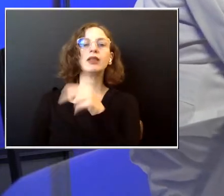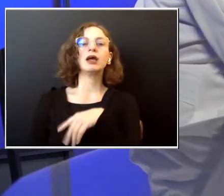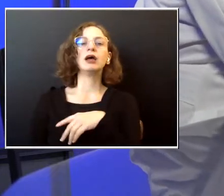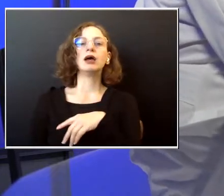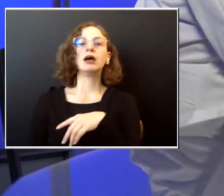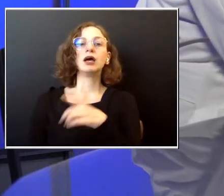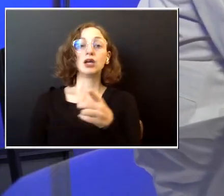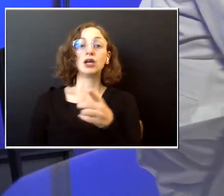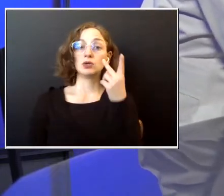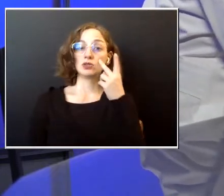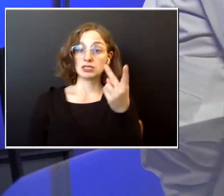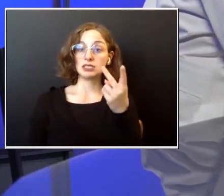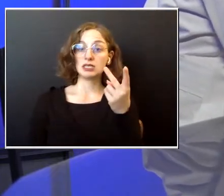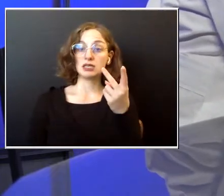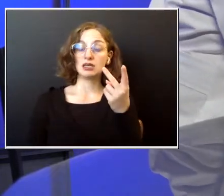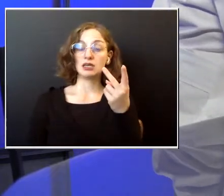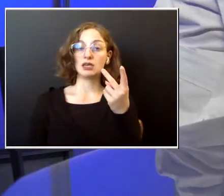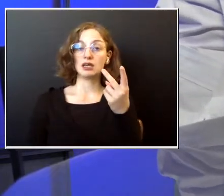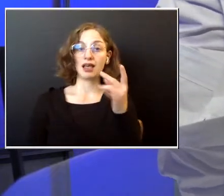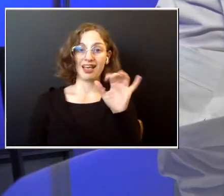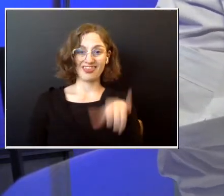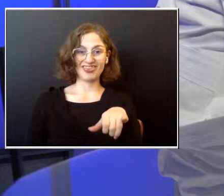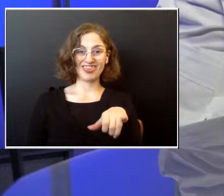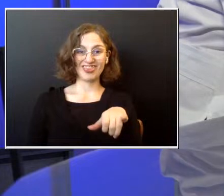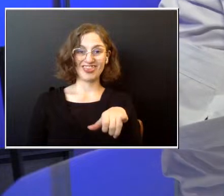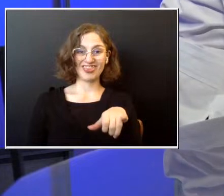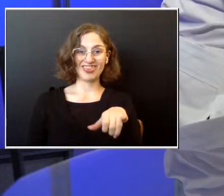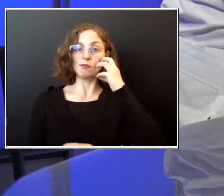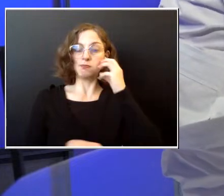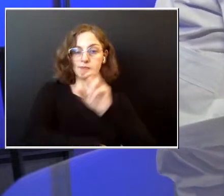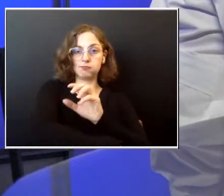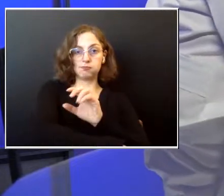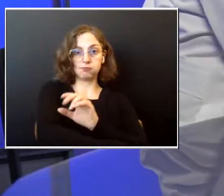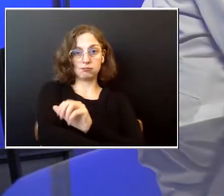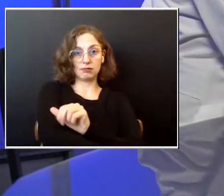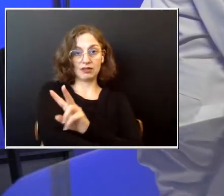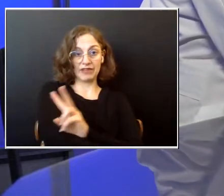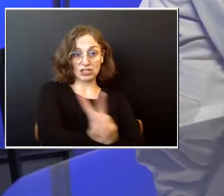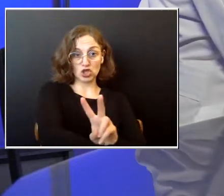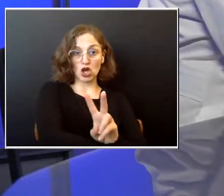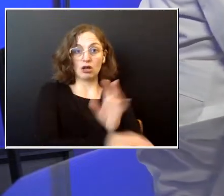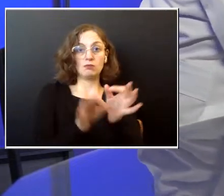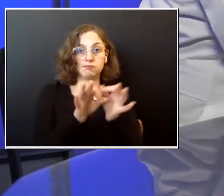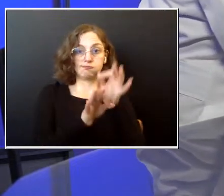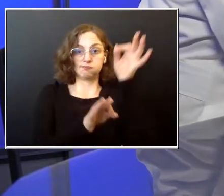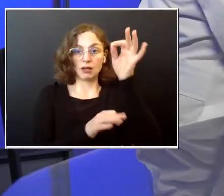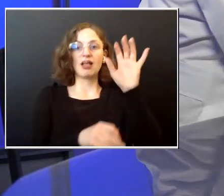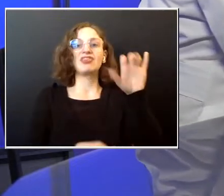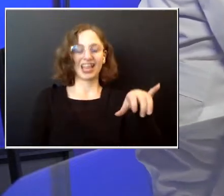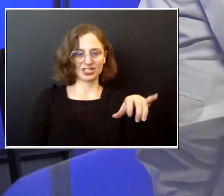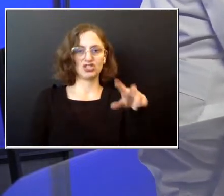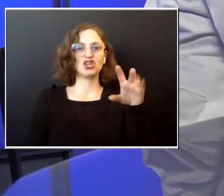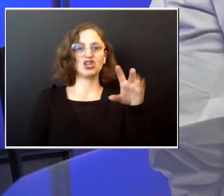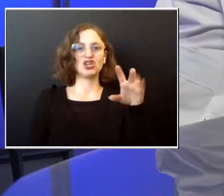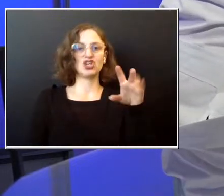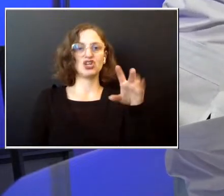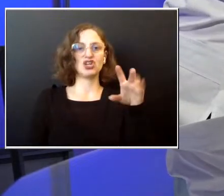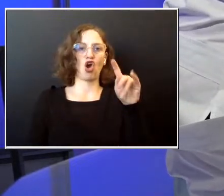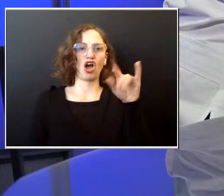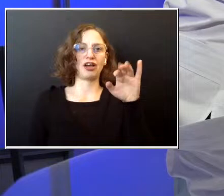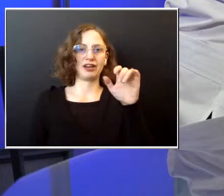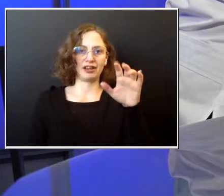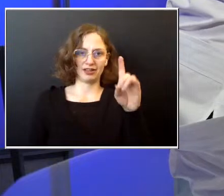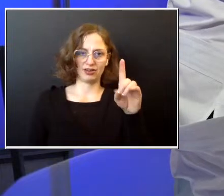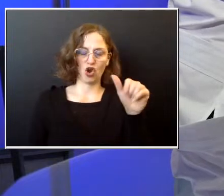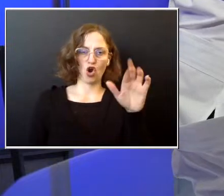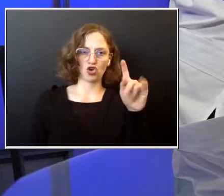vessel is the carotid artery. It's being dye is shot up the carotid through a catheter that goes all the way up into the neck.